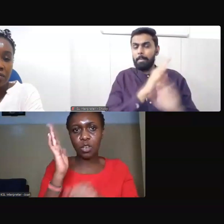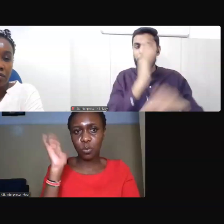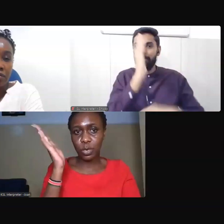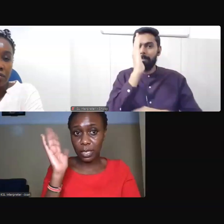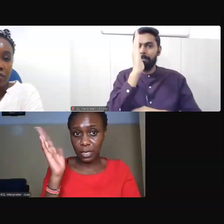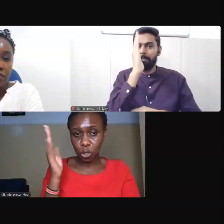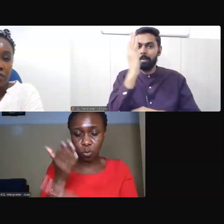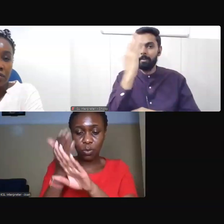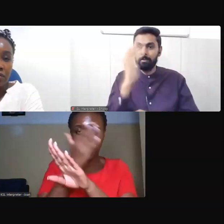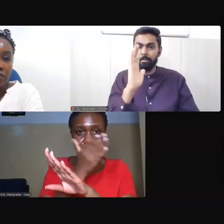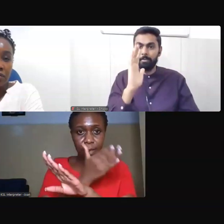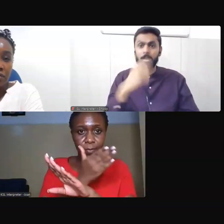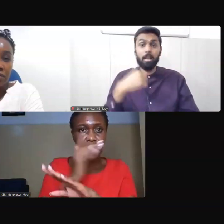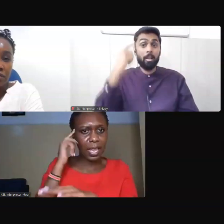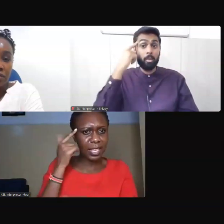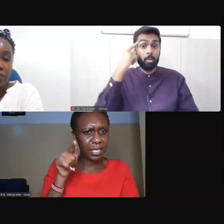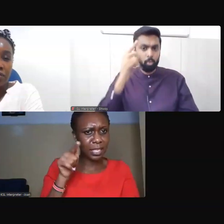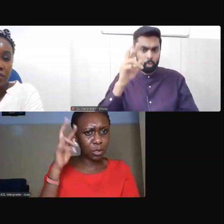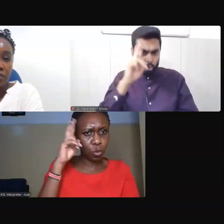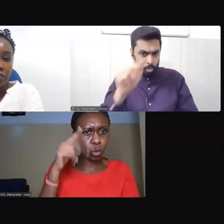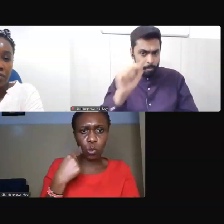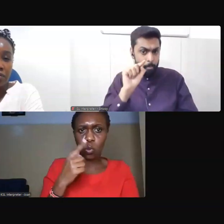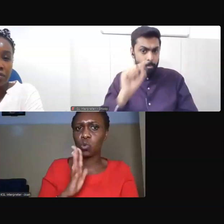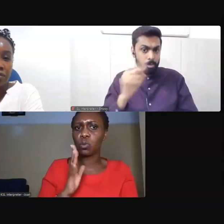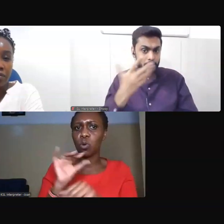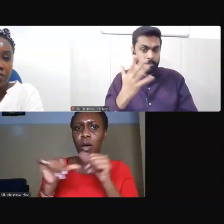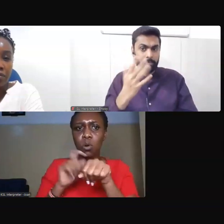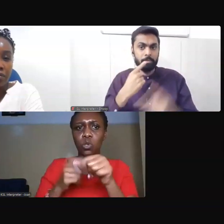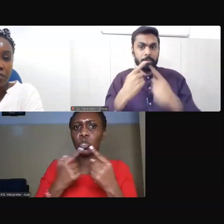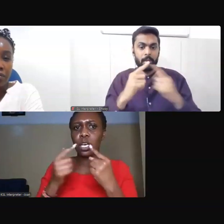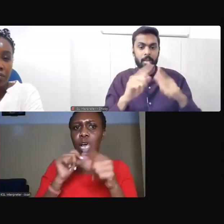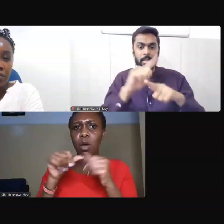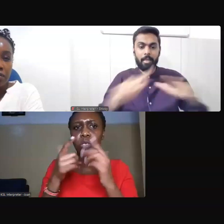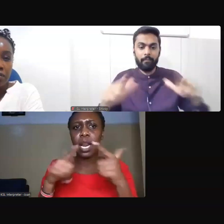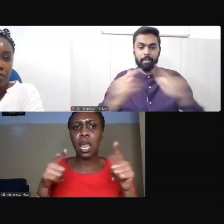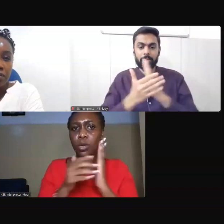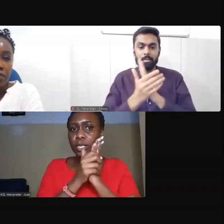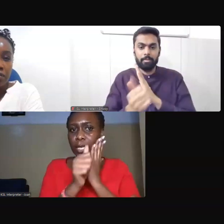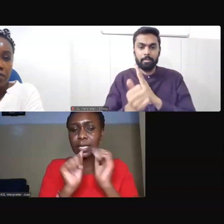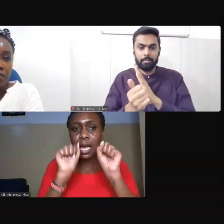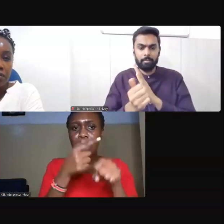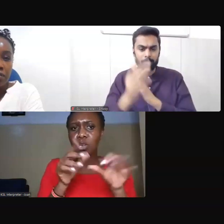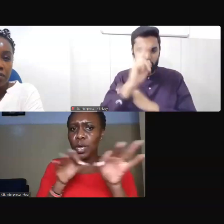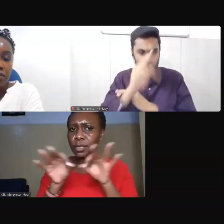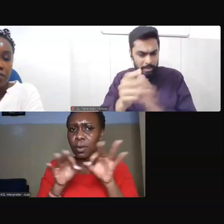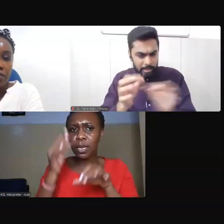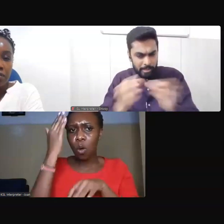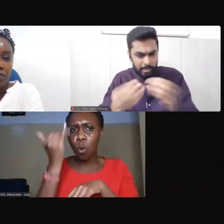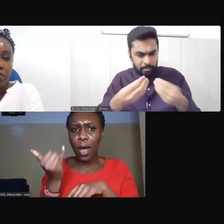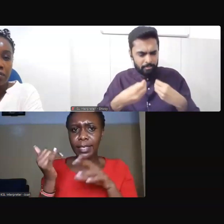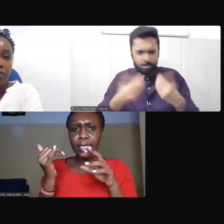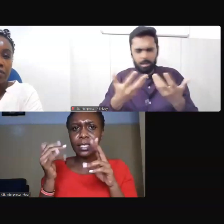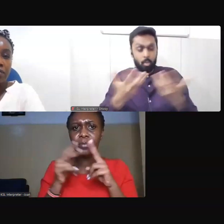presentation previously, I think it was you, Rose, about talking about language skills, is can you explain why it is